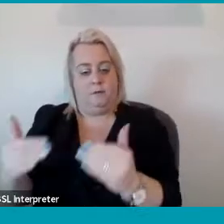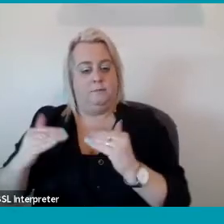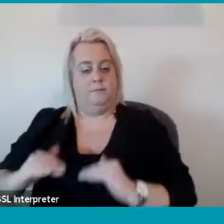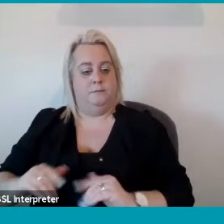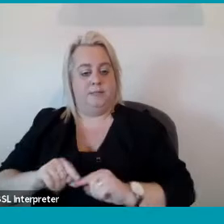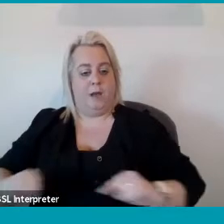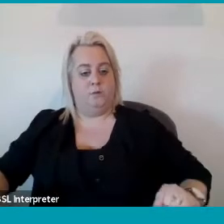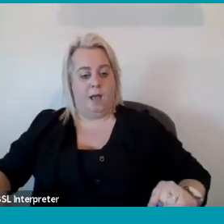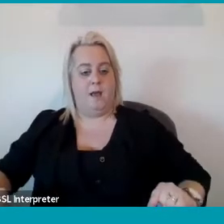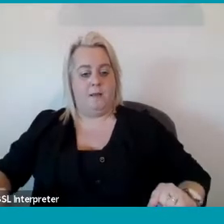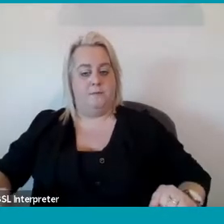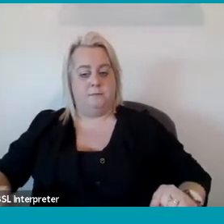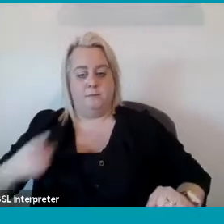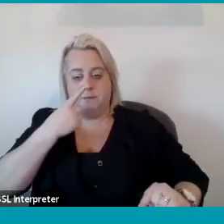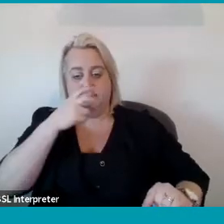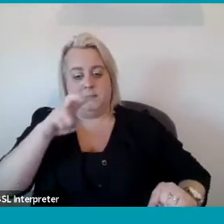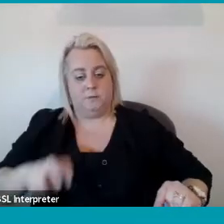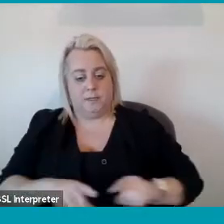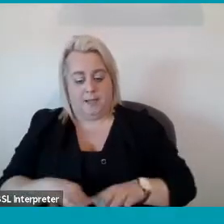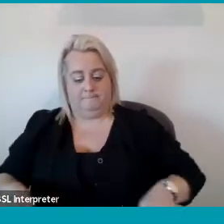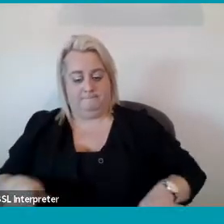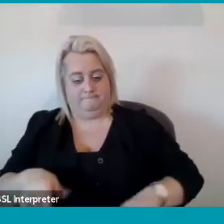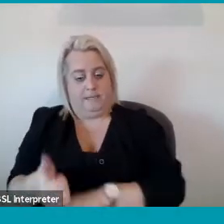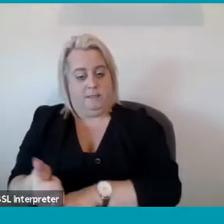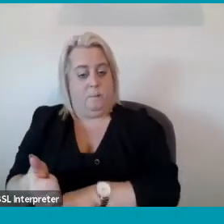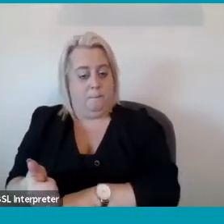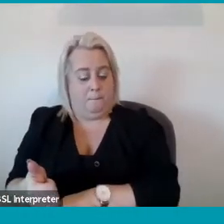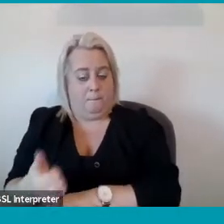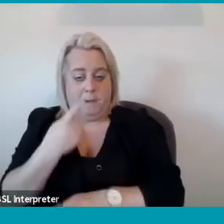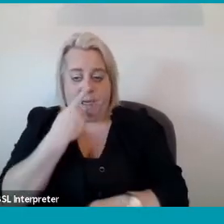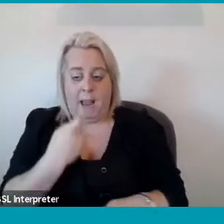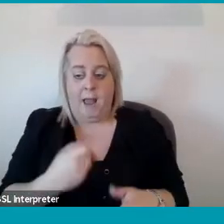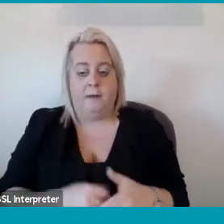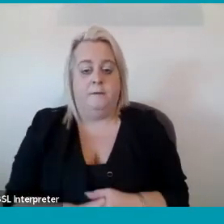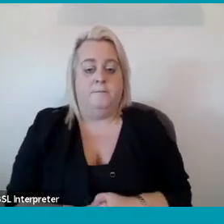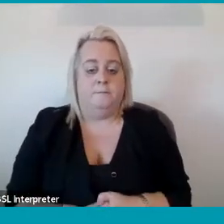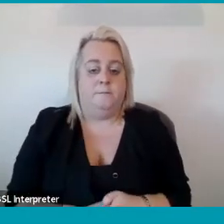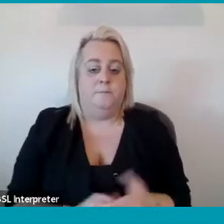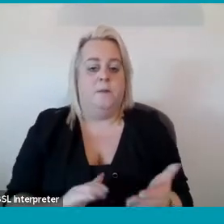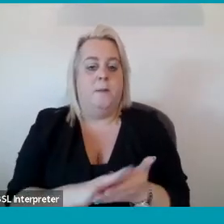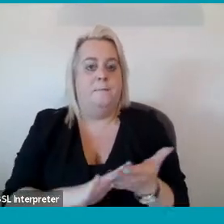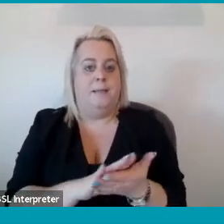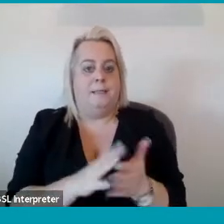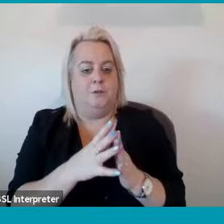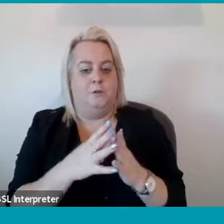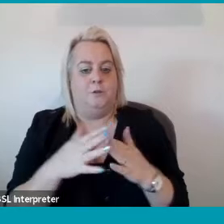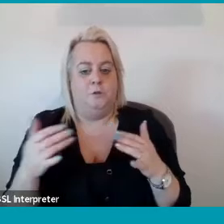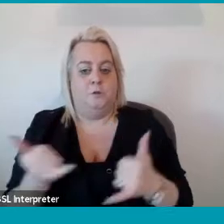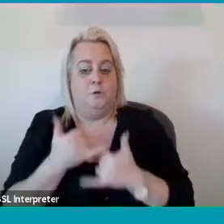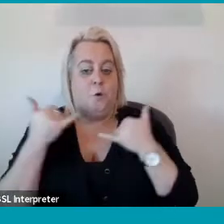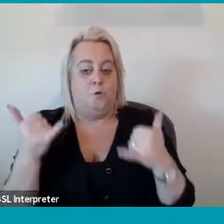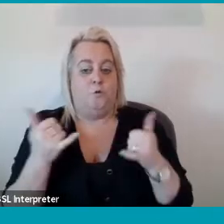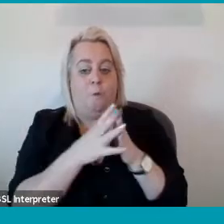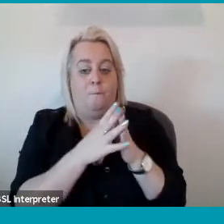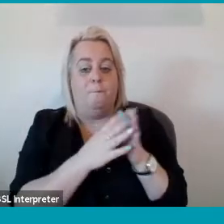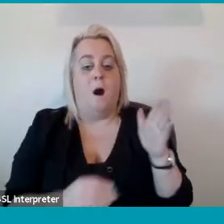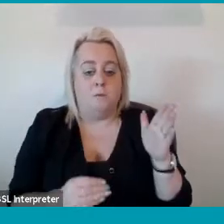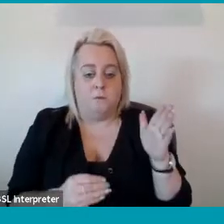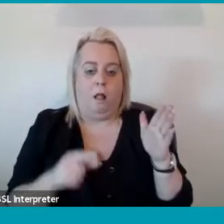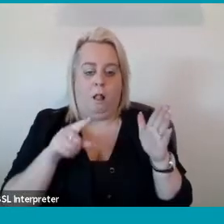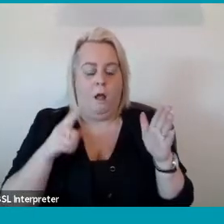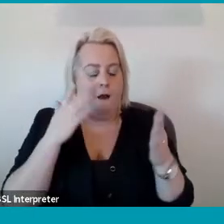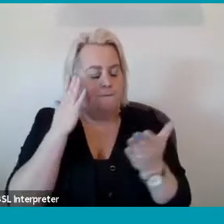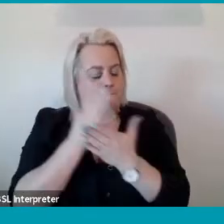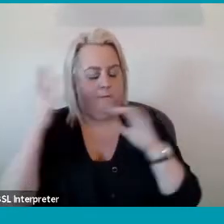me. And so the social model is really empowering for all of us. It's empowering for